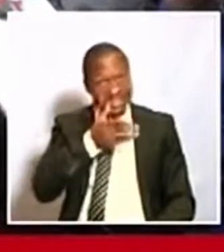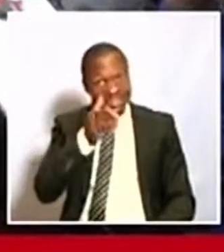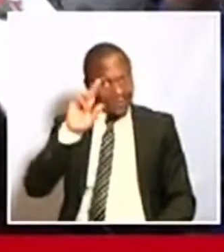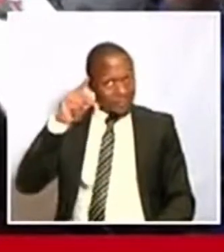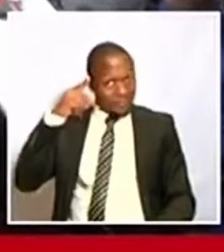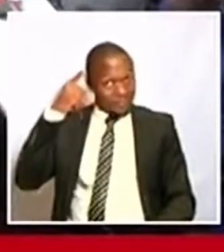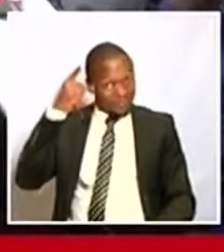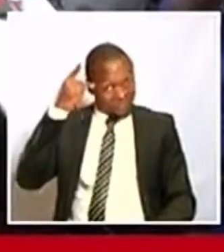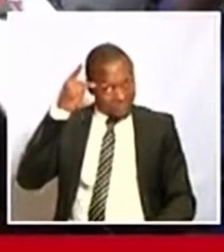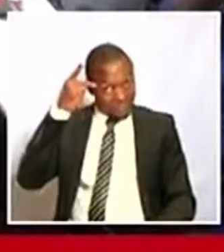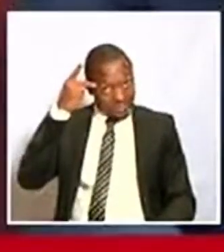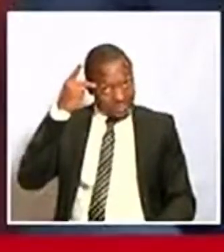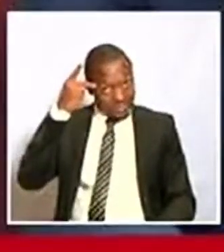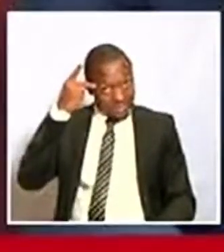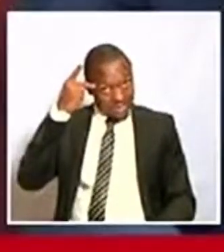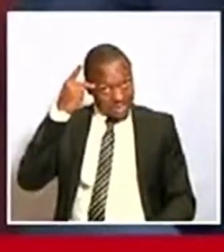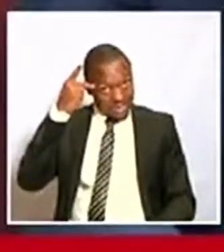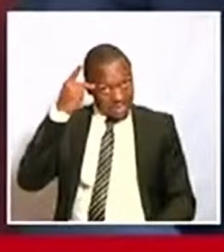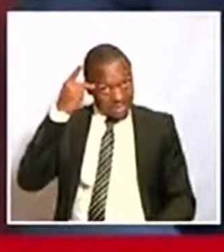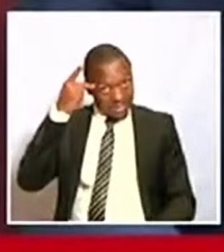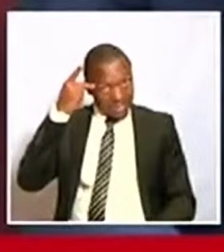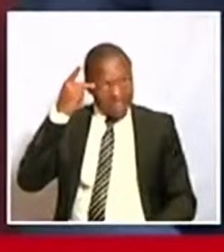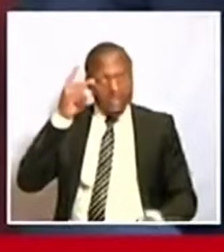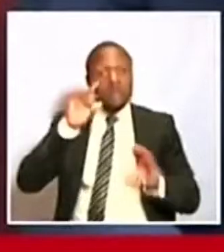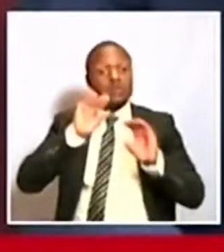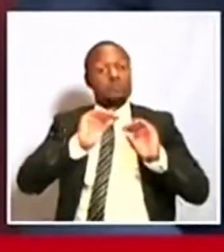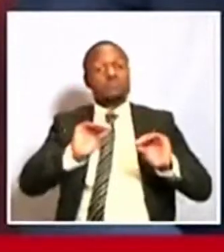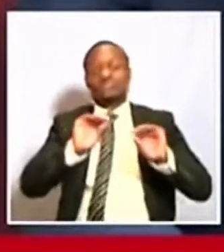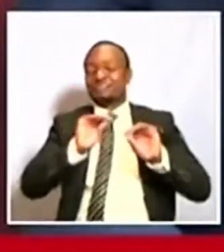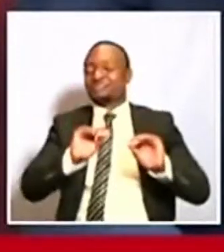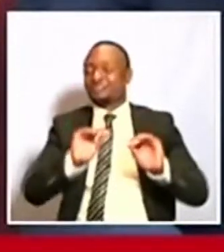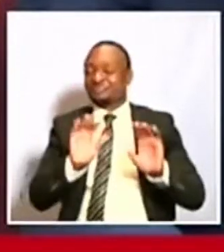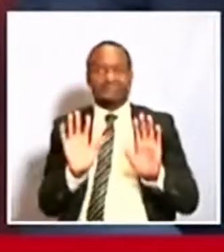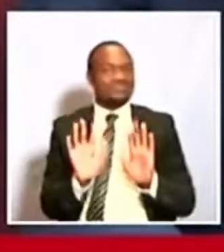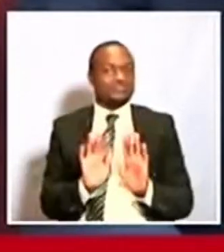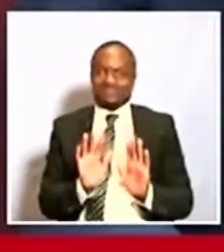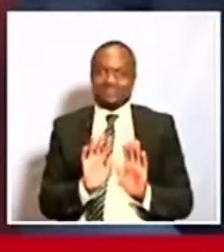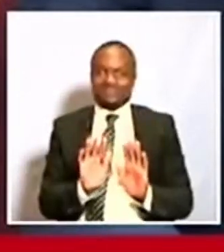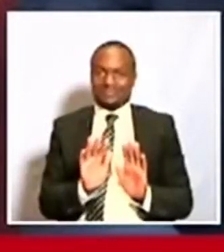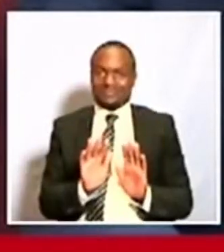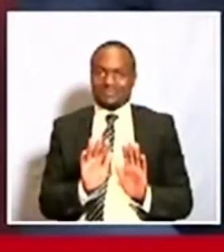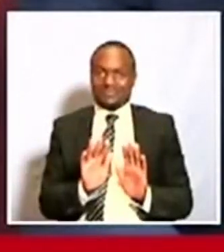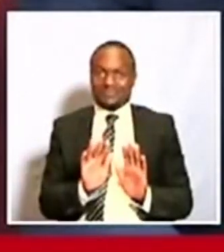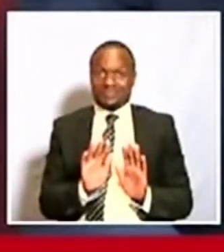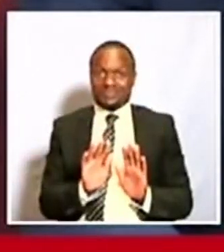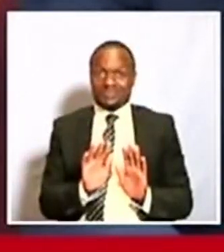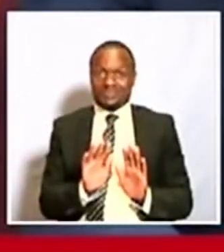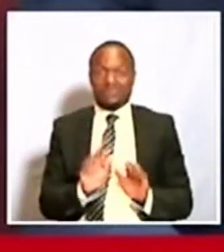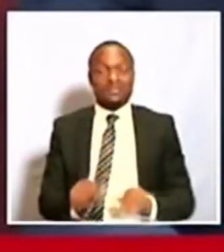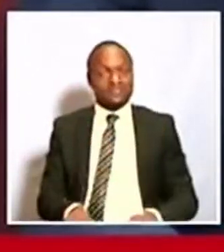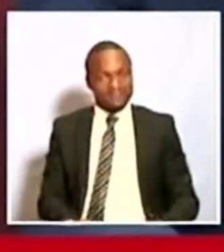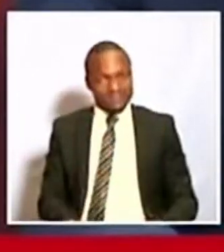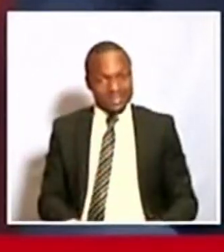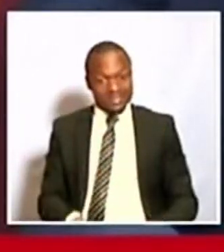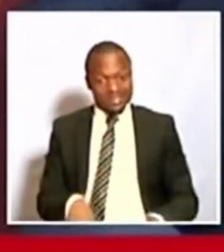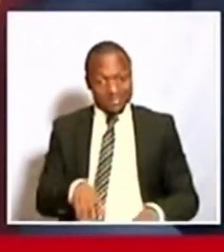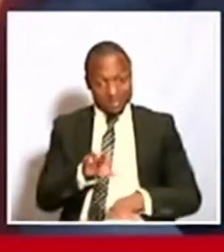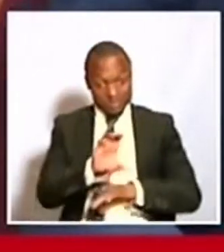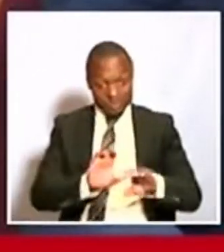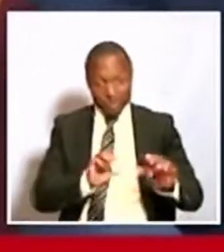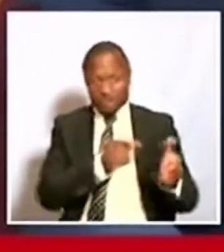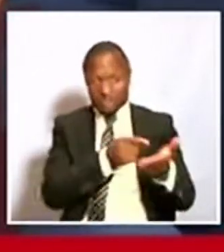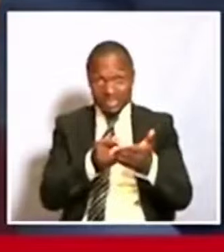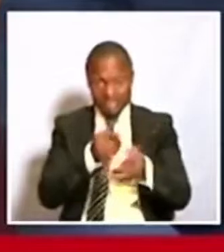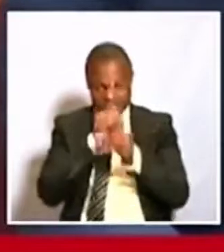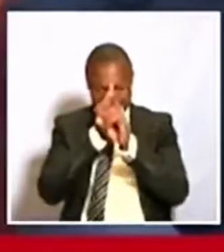hand which influences these decisions, Chair. The